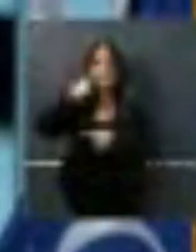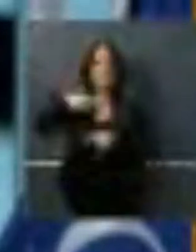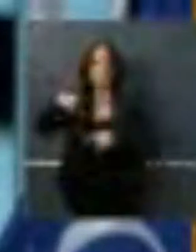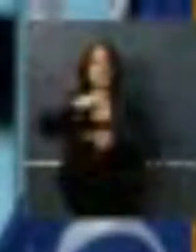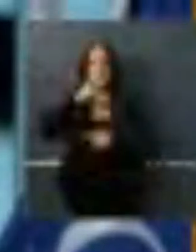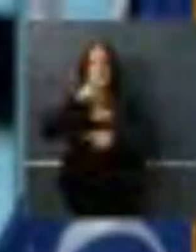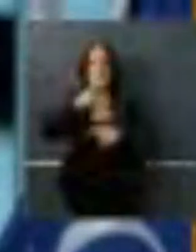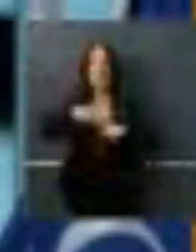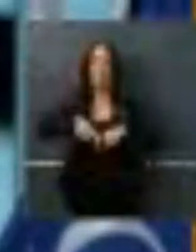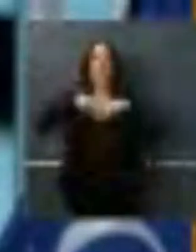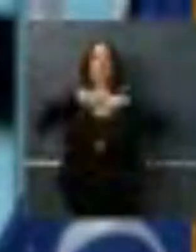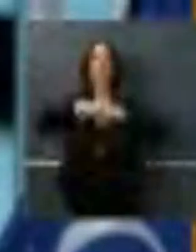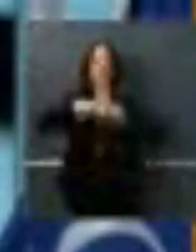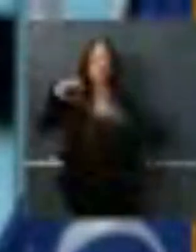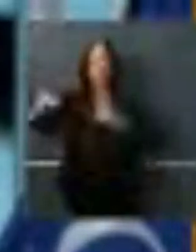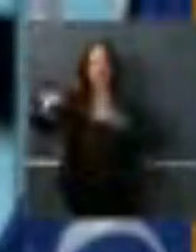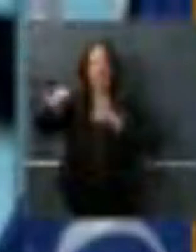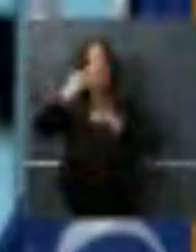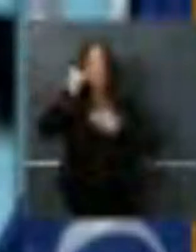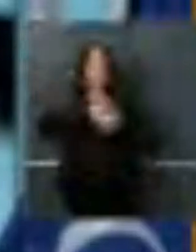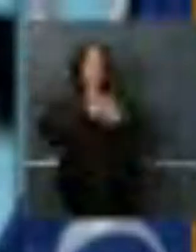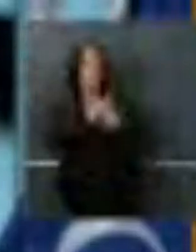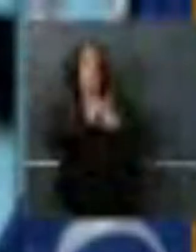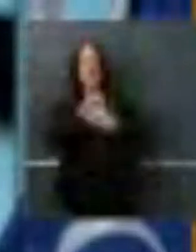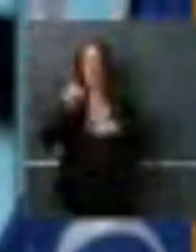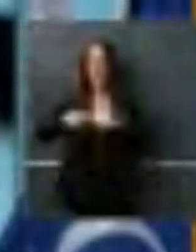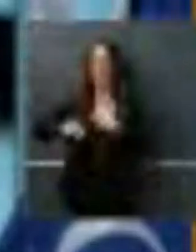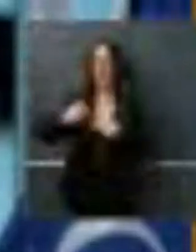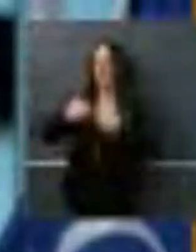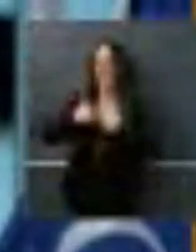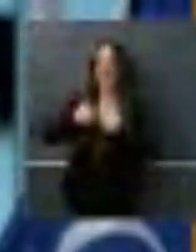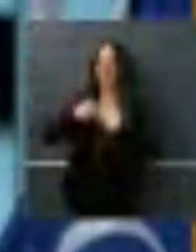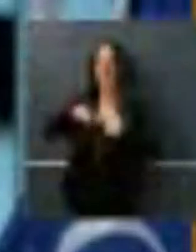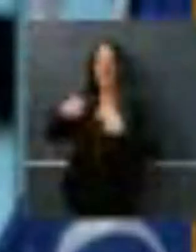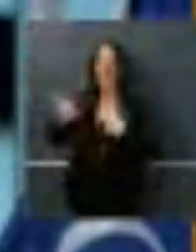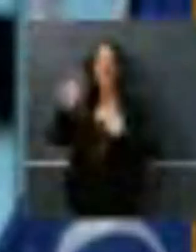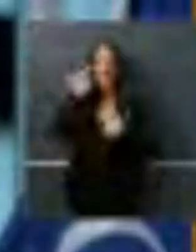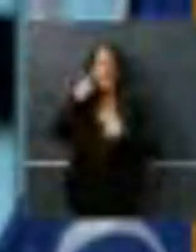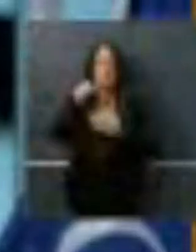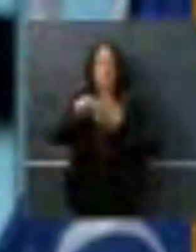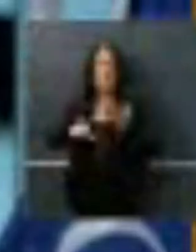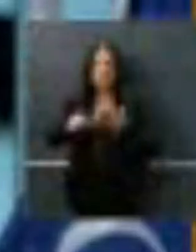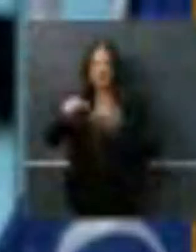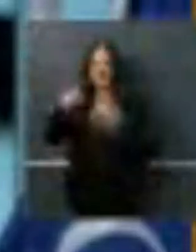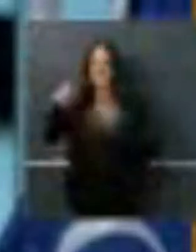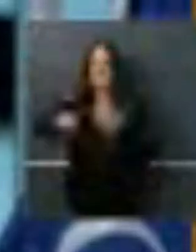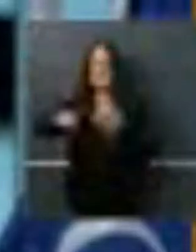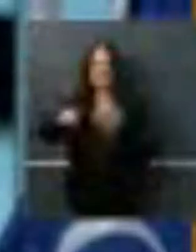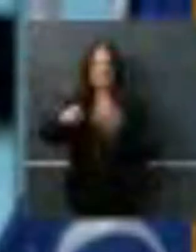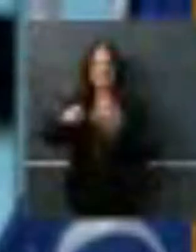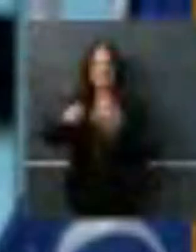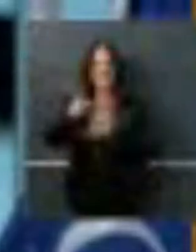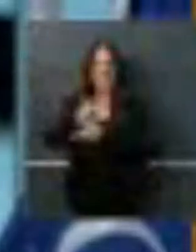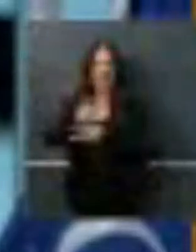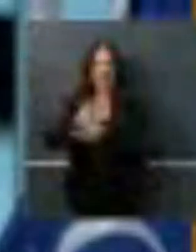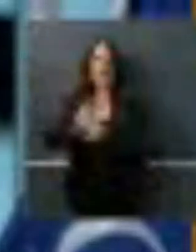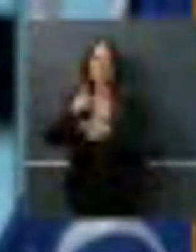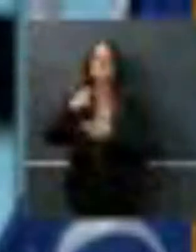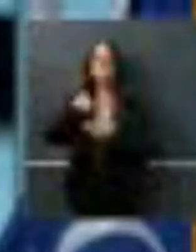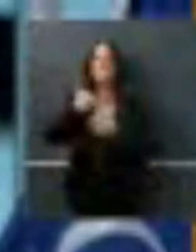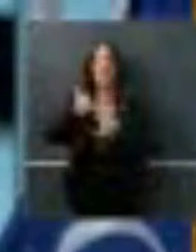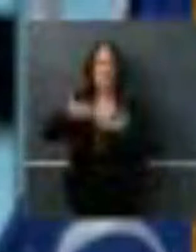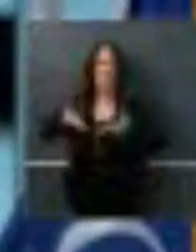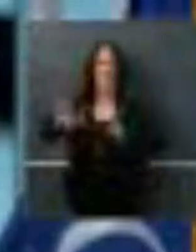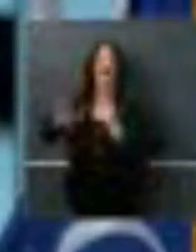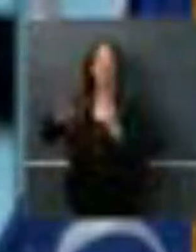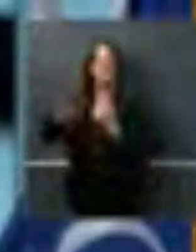work we have done to decompress the system, increase the total supply of alternative care sites so we can meet our needs and meet